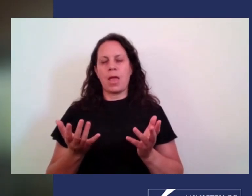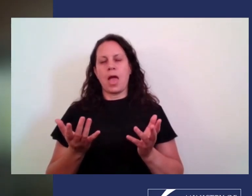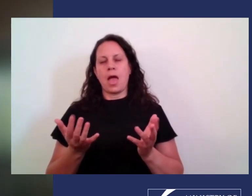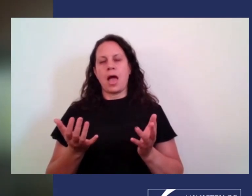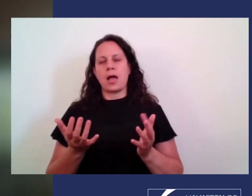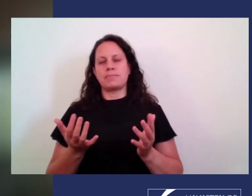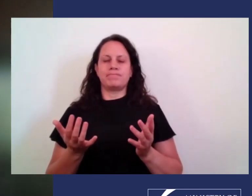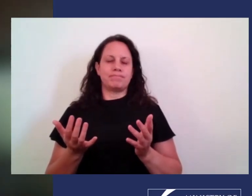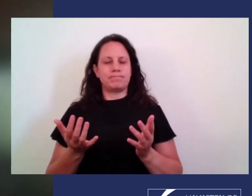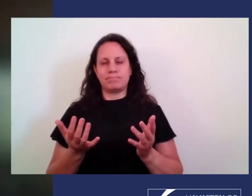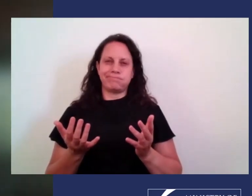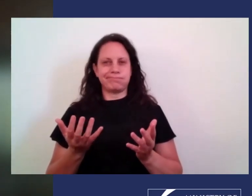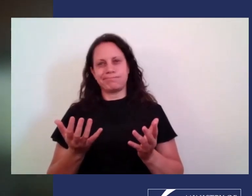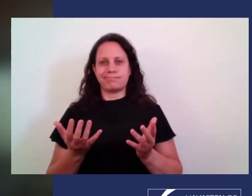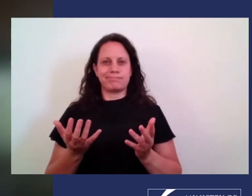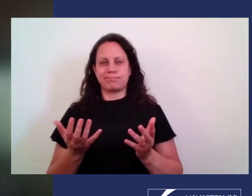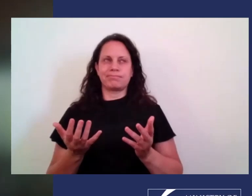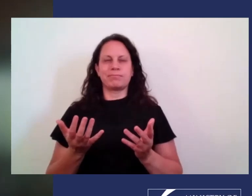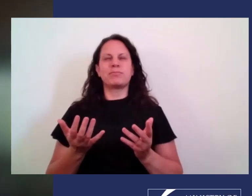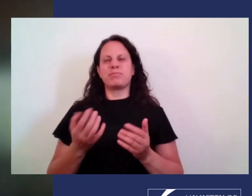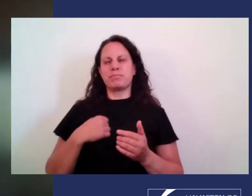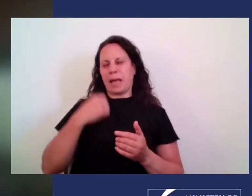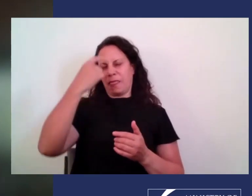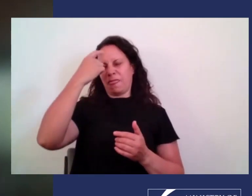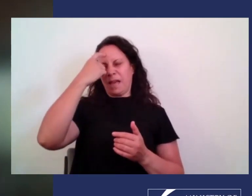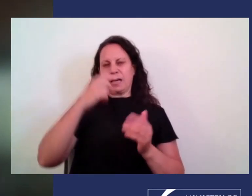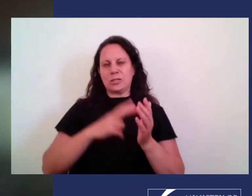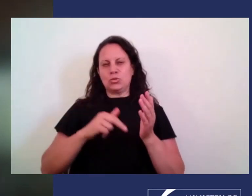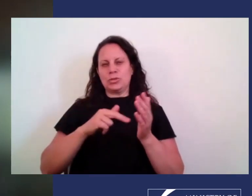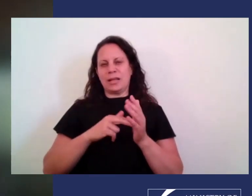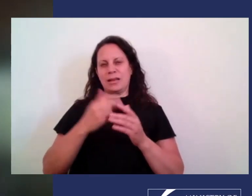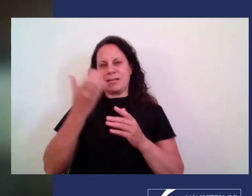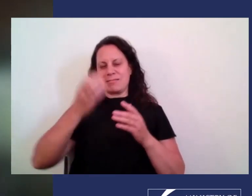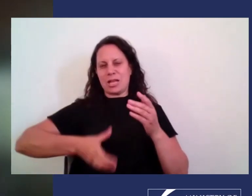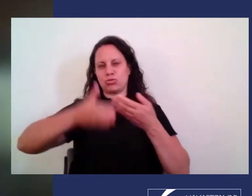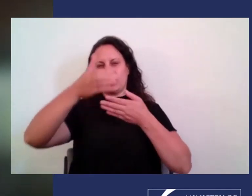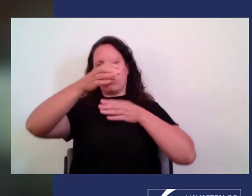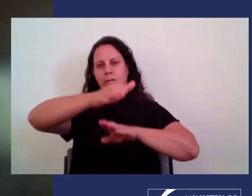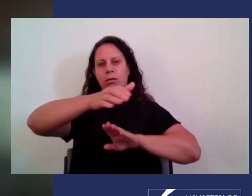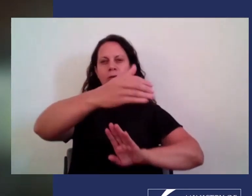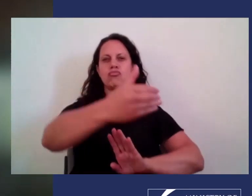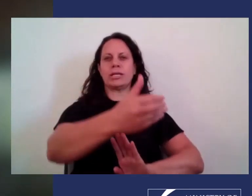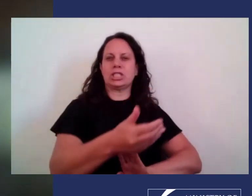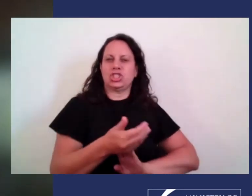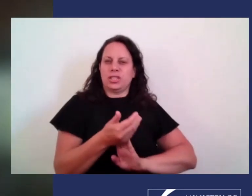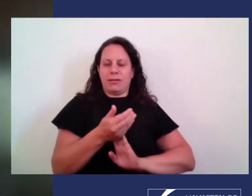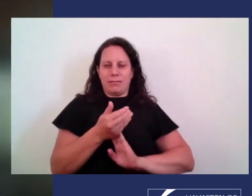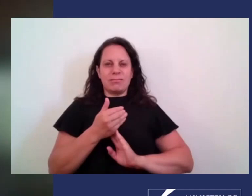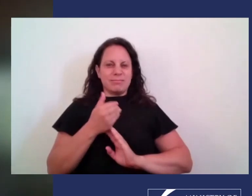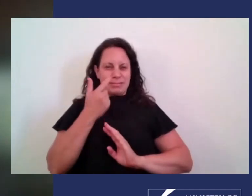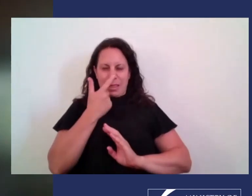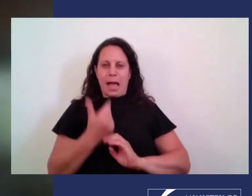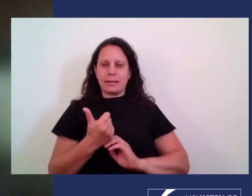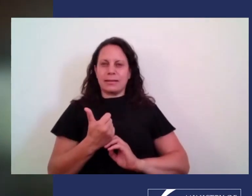I think we've been relatively protected in New Zealand, and what we know from some quite nice studies recently published is